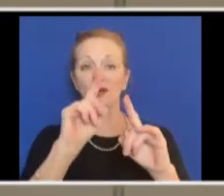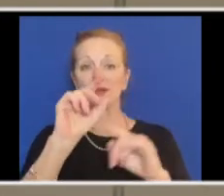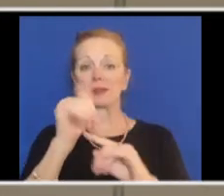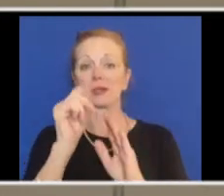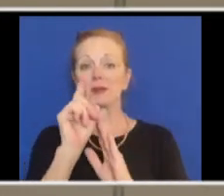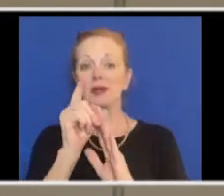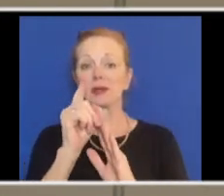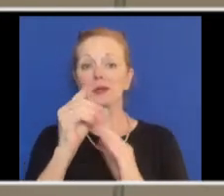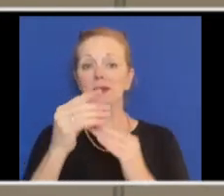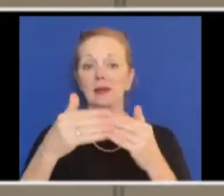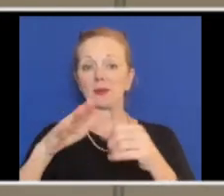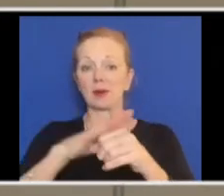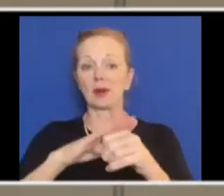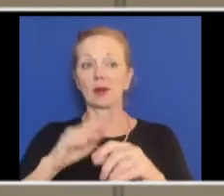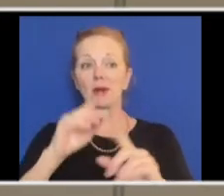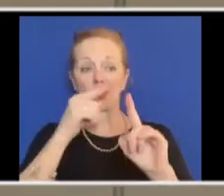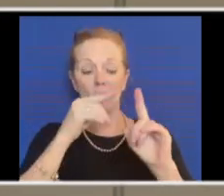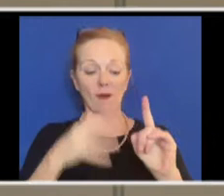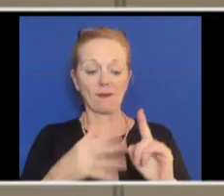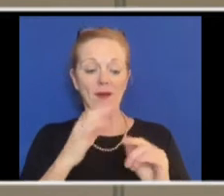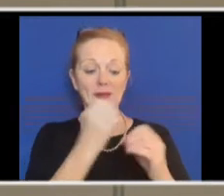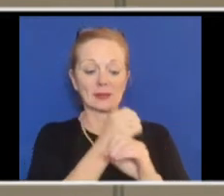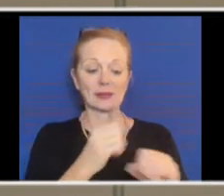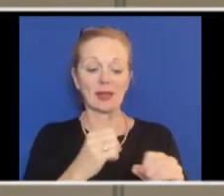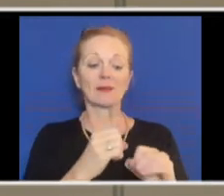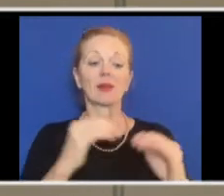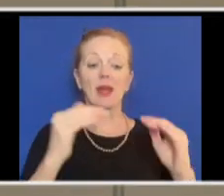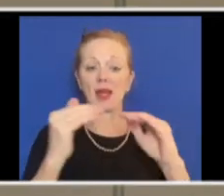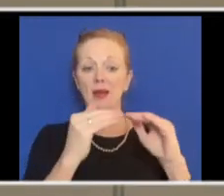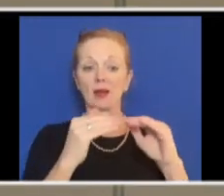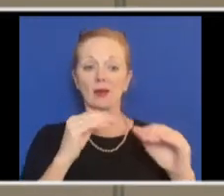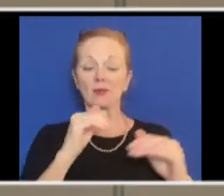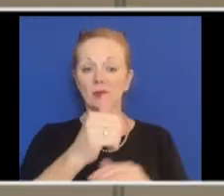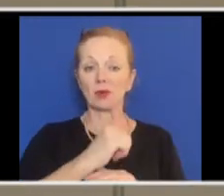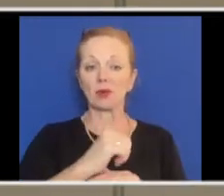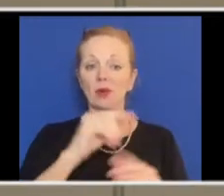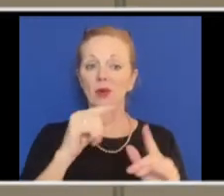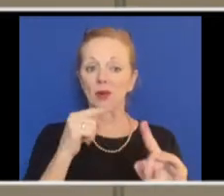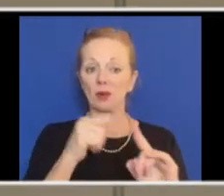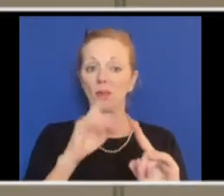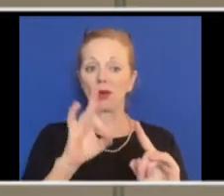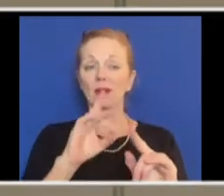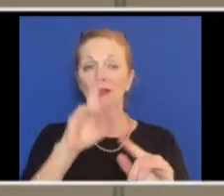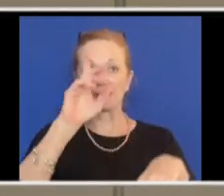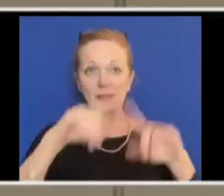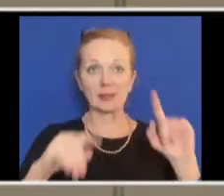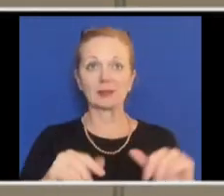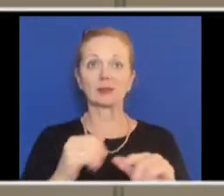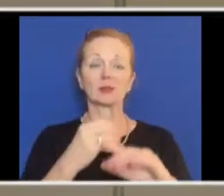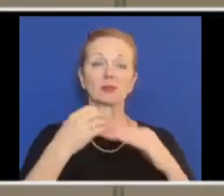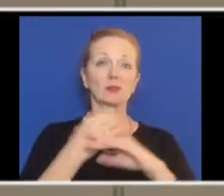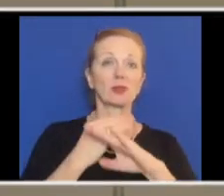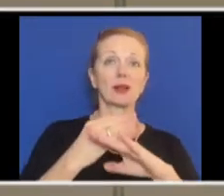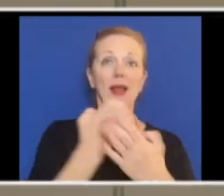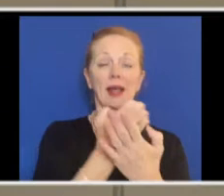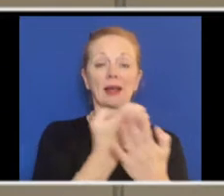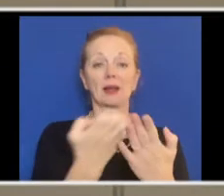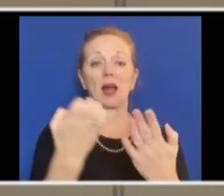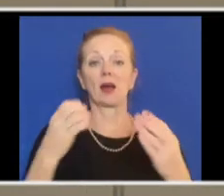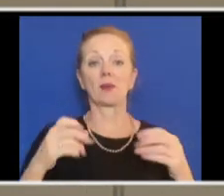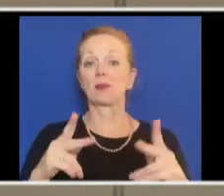goal five safe and Equitable Mobility go eight diverse and resilient Economic Opportunity